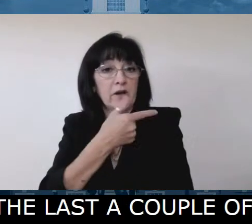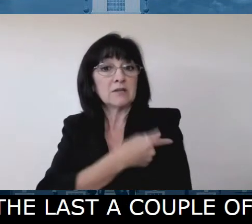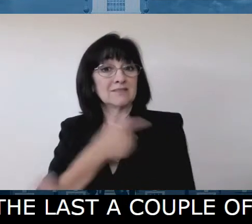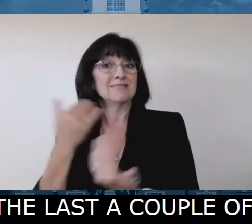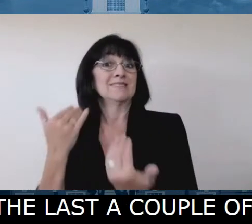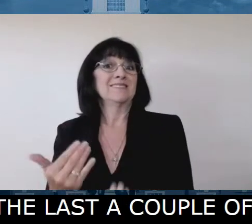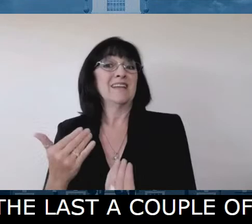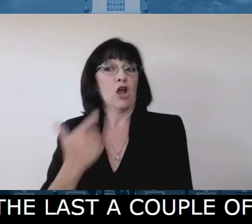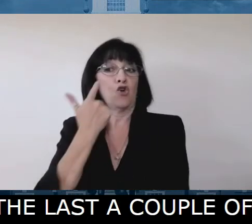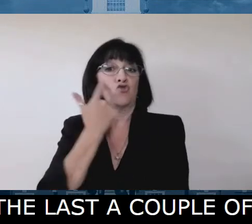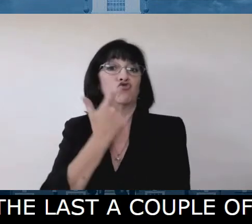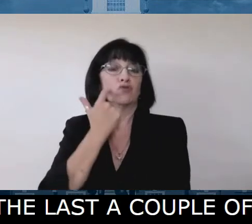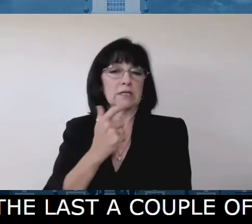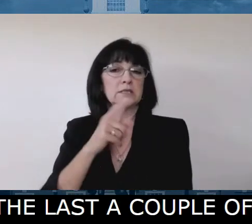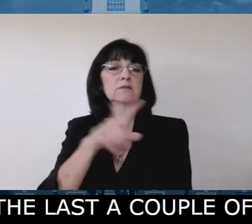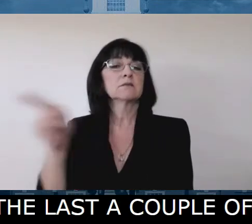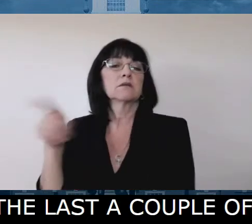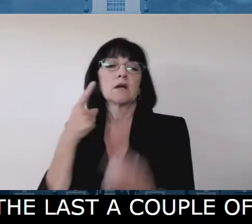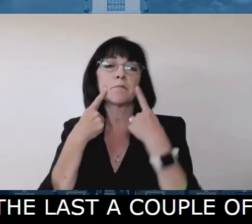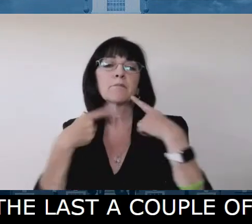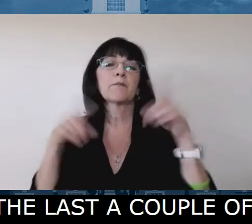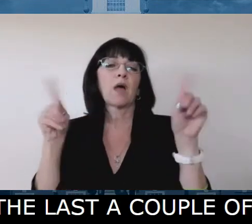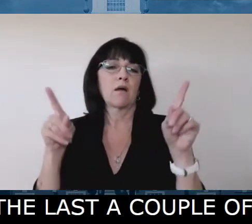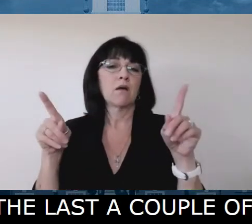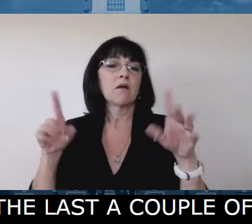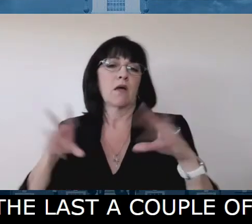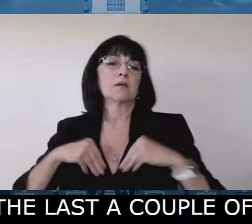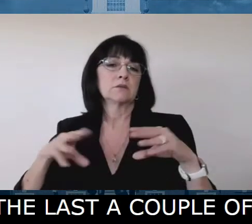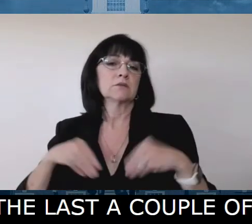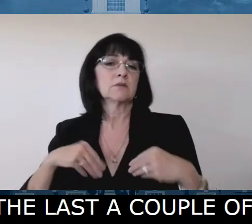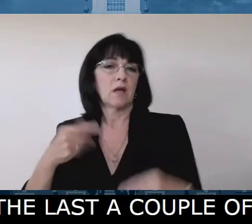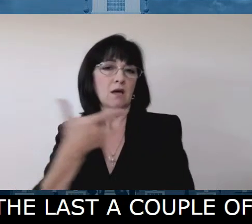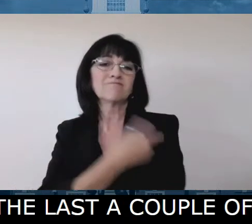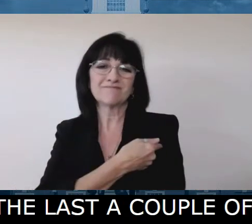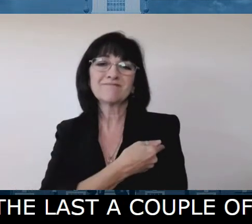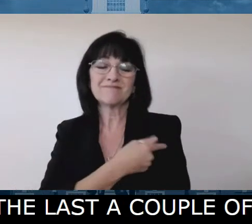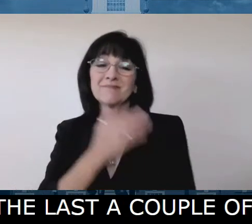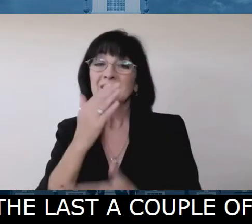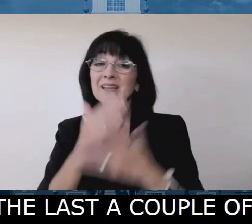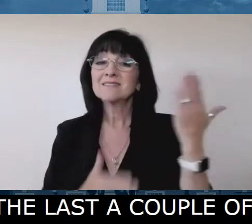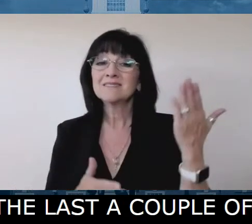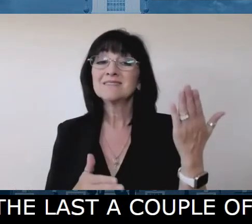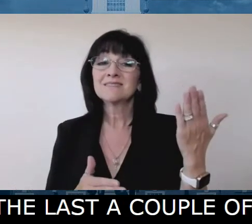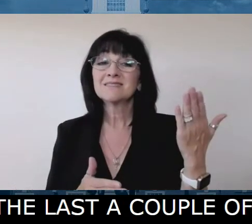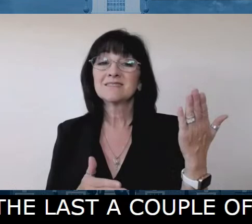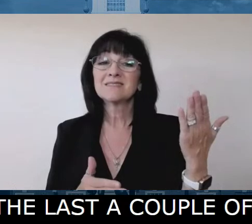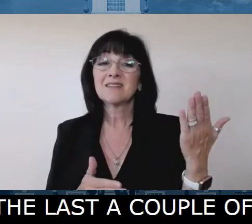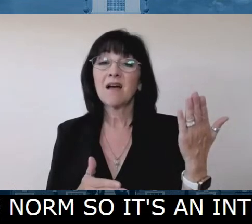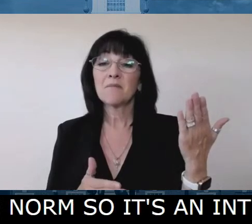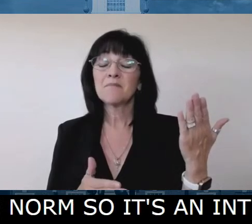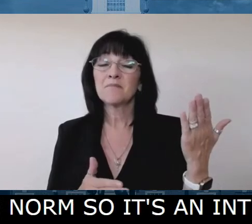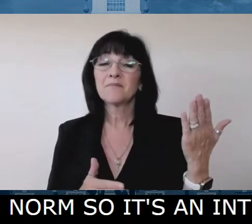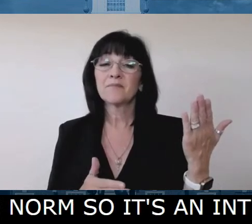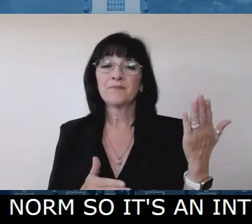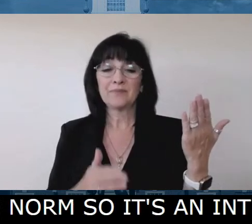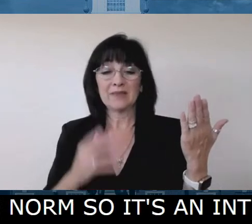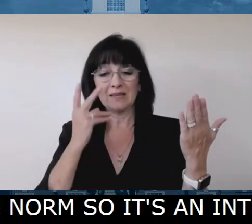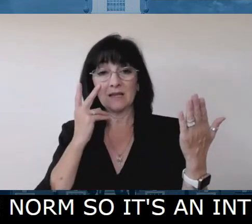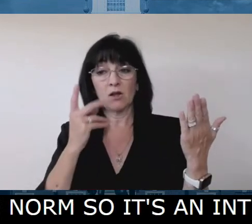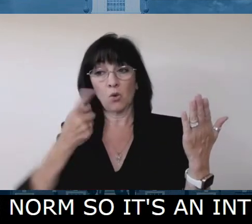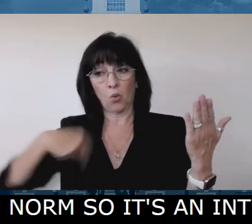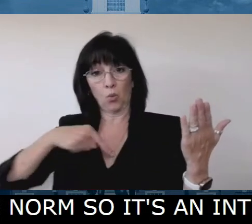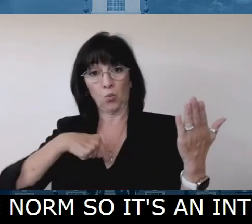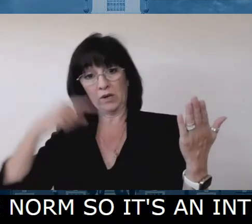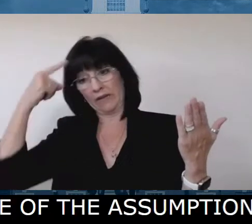the norm. So it's interesting that some of the assumptions that we make, the data show something different.